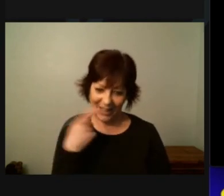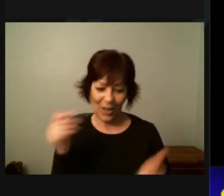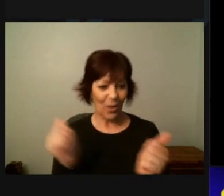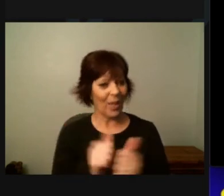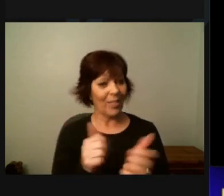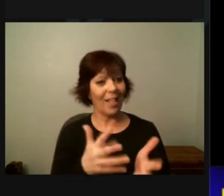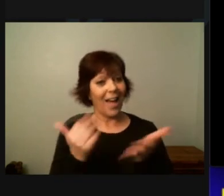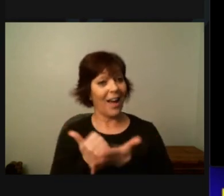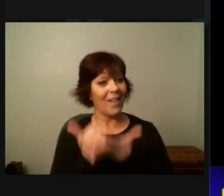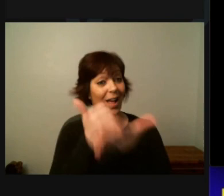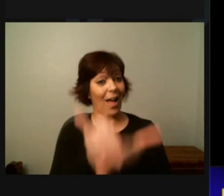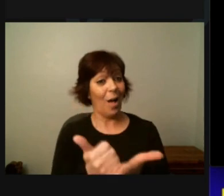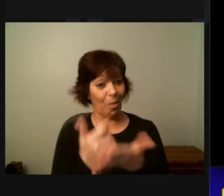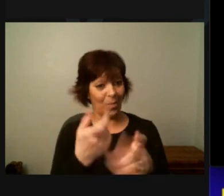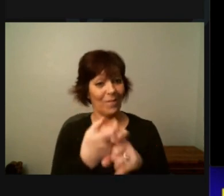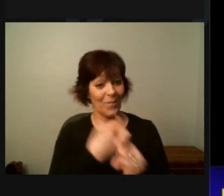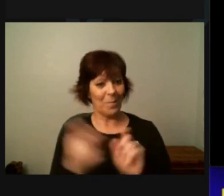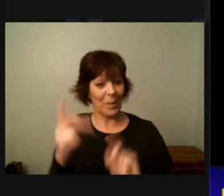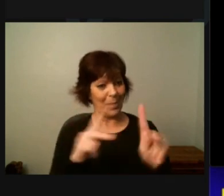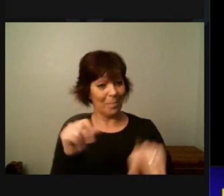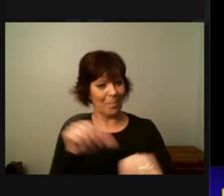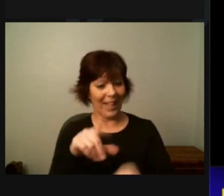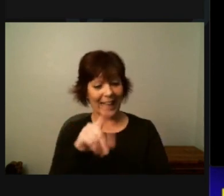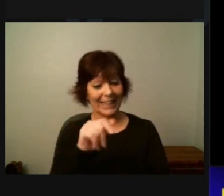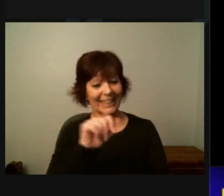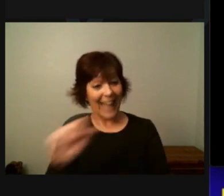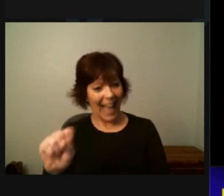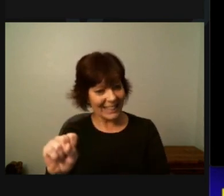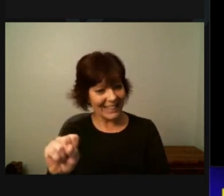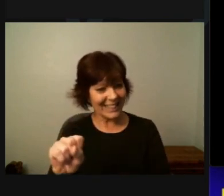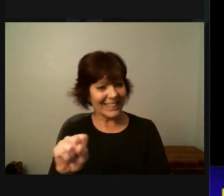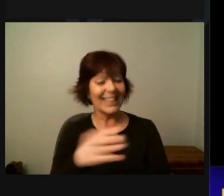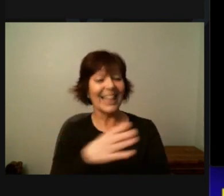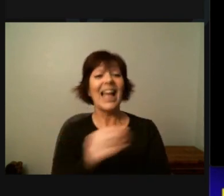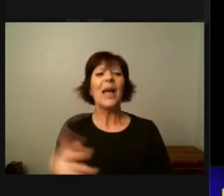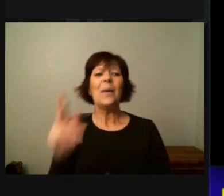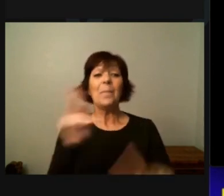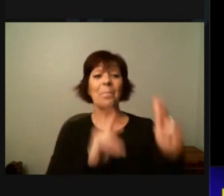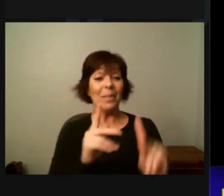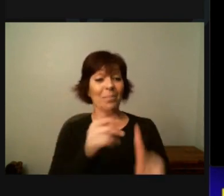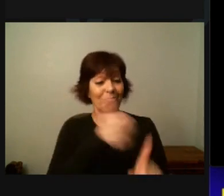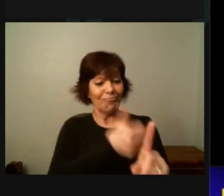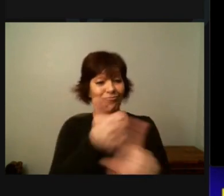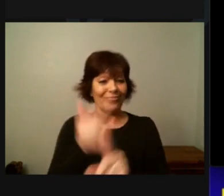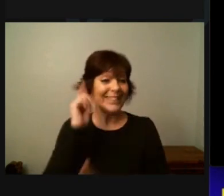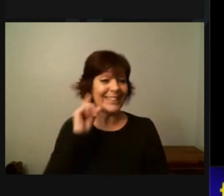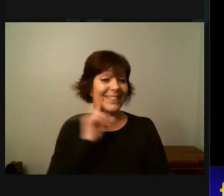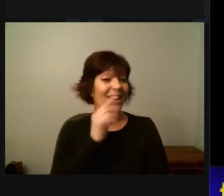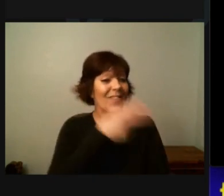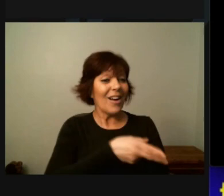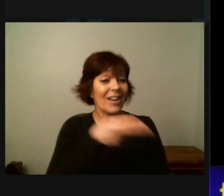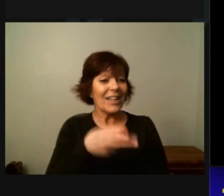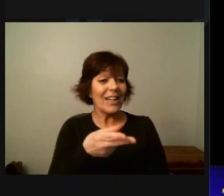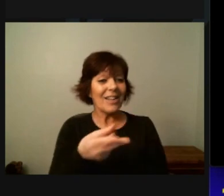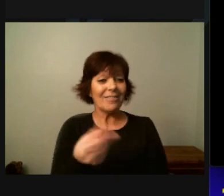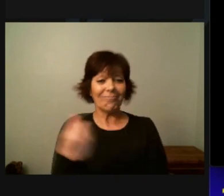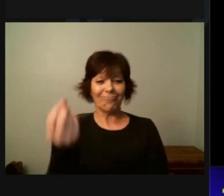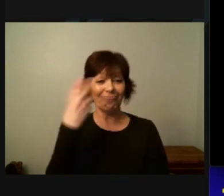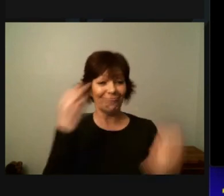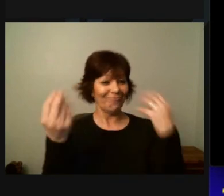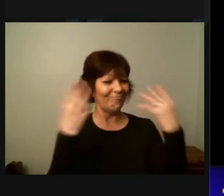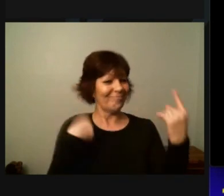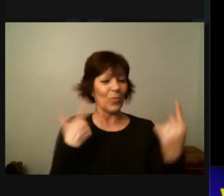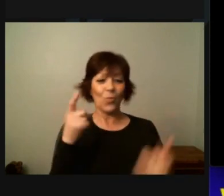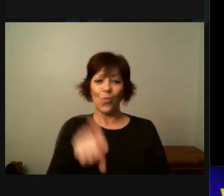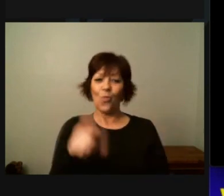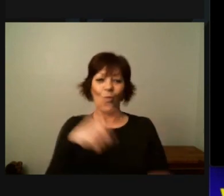help from the folks at DAS and folks who are deaf and hard of hearing in the community gave us lots of insight,